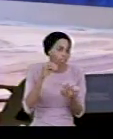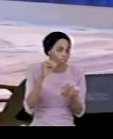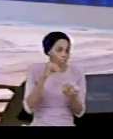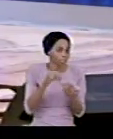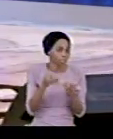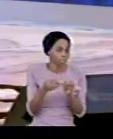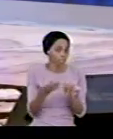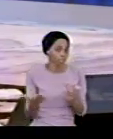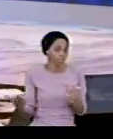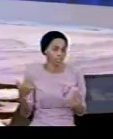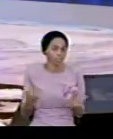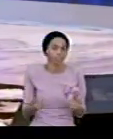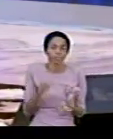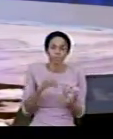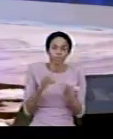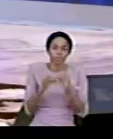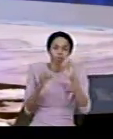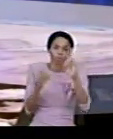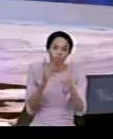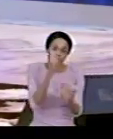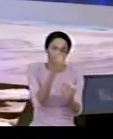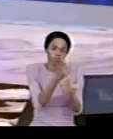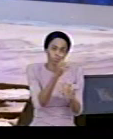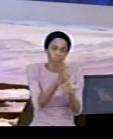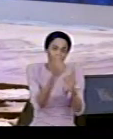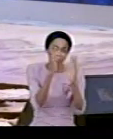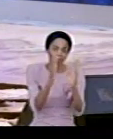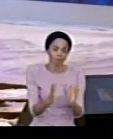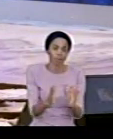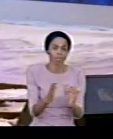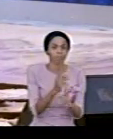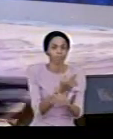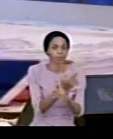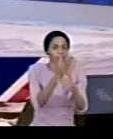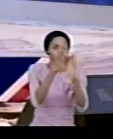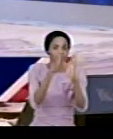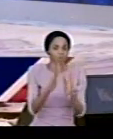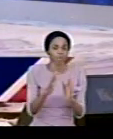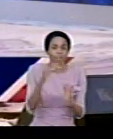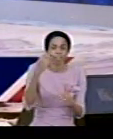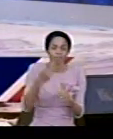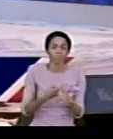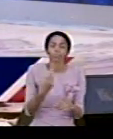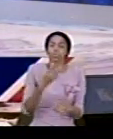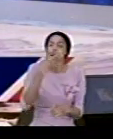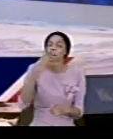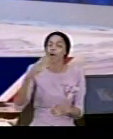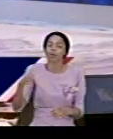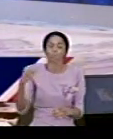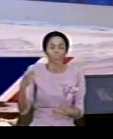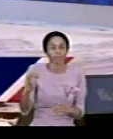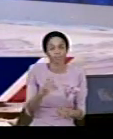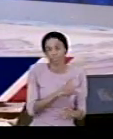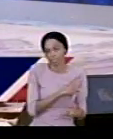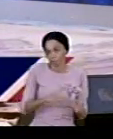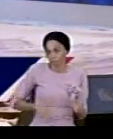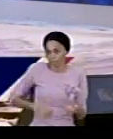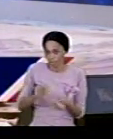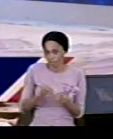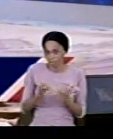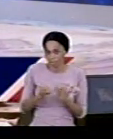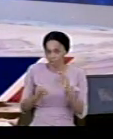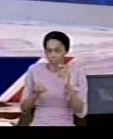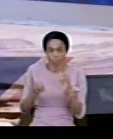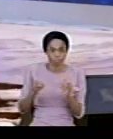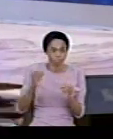the justifier and redeemer from the curse of the law. Number two, the just